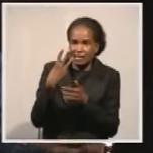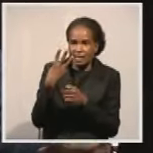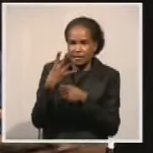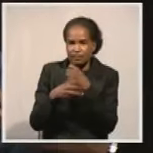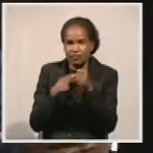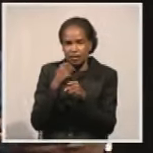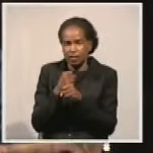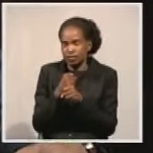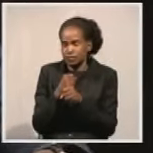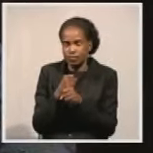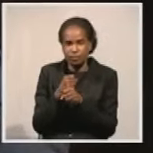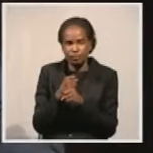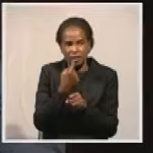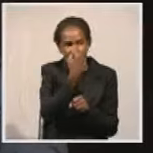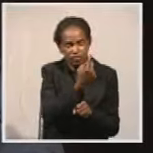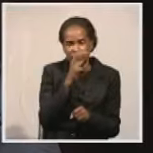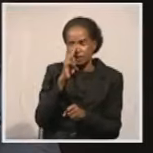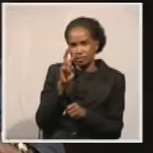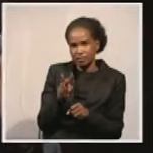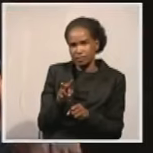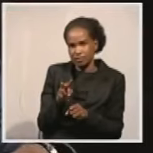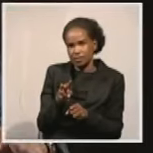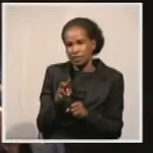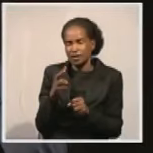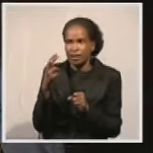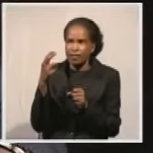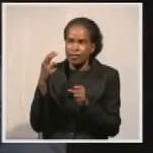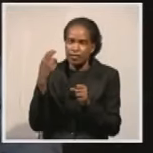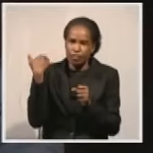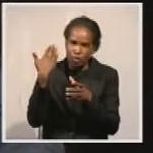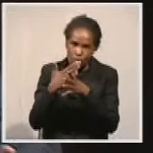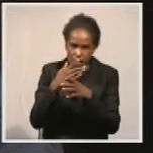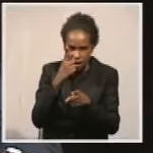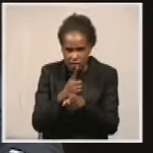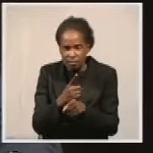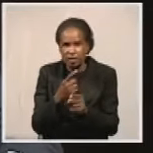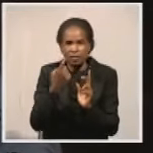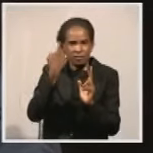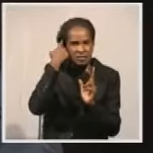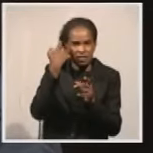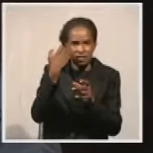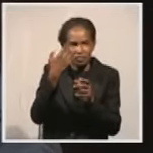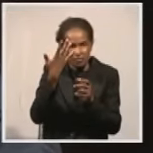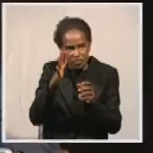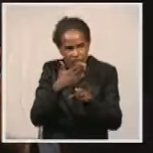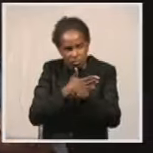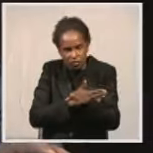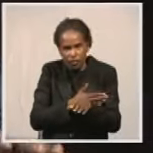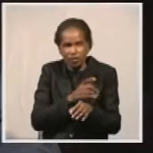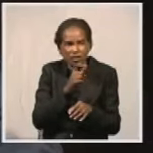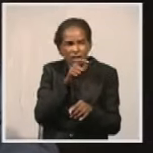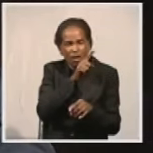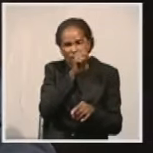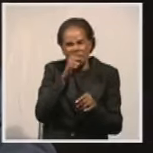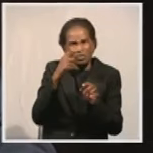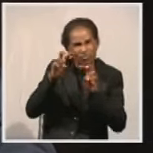but from your general observation now, you know, having been in administration and so forth, how do you, are we doing fine with regards to the recognition